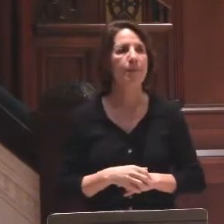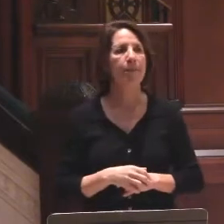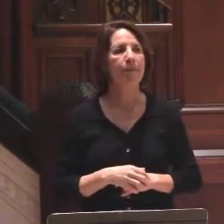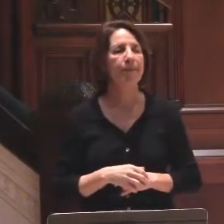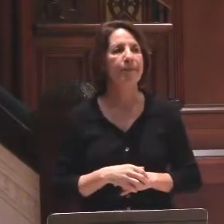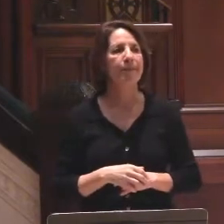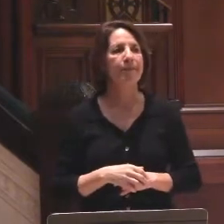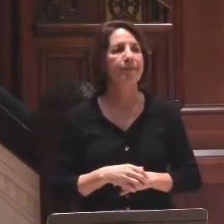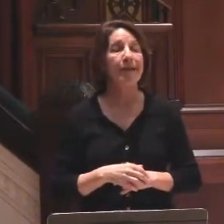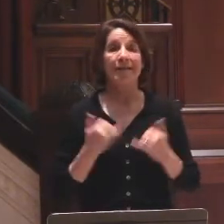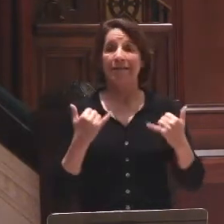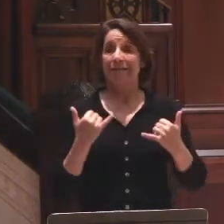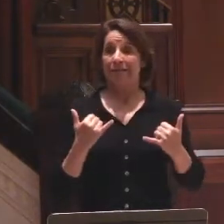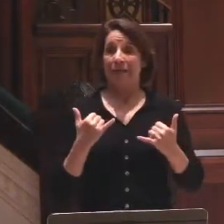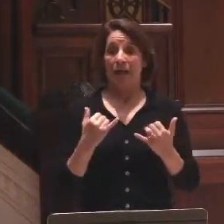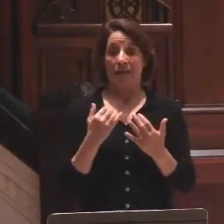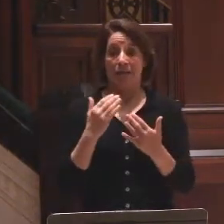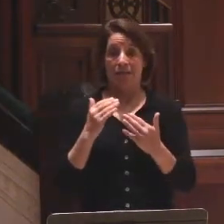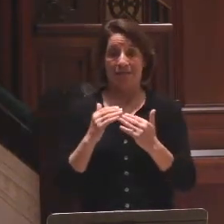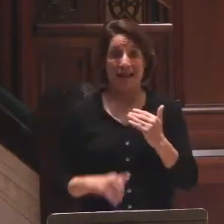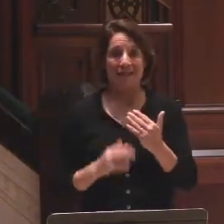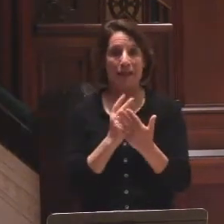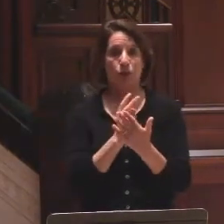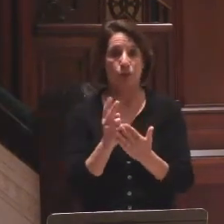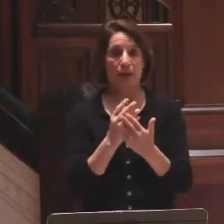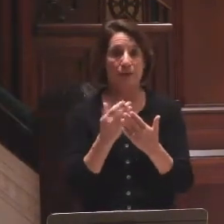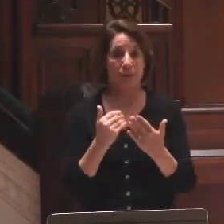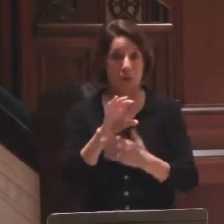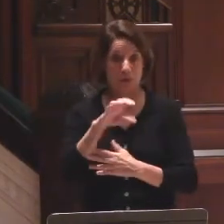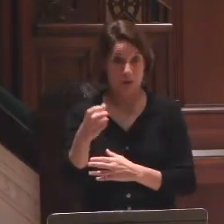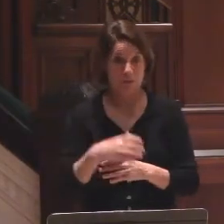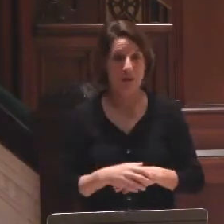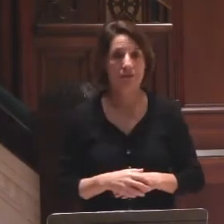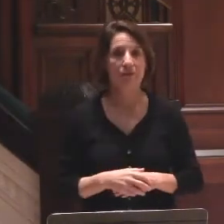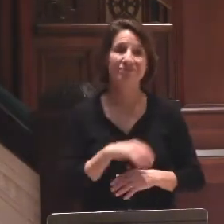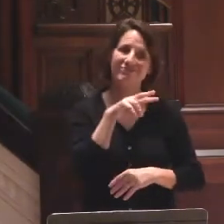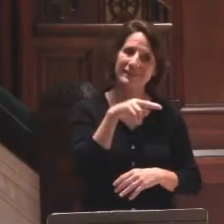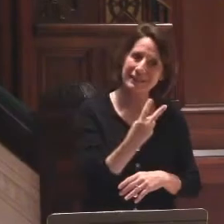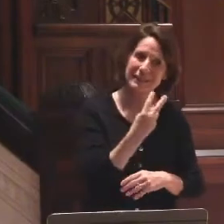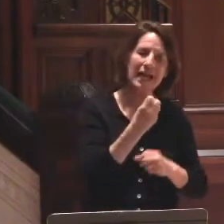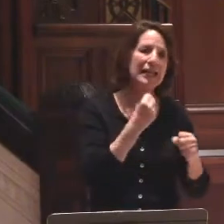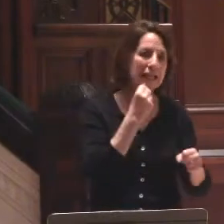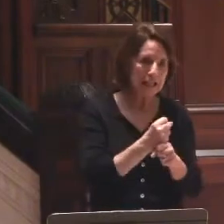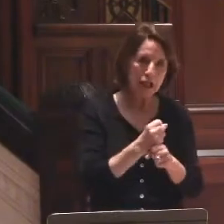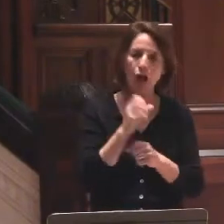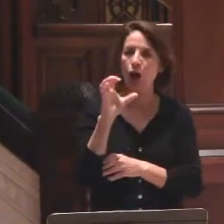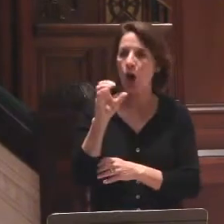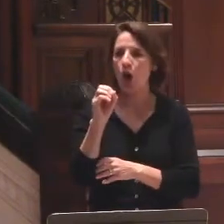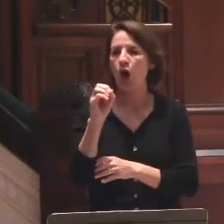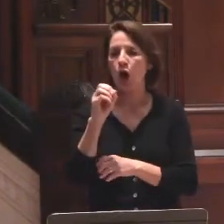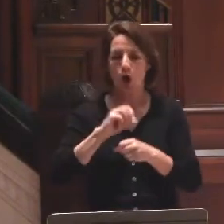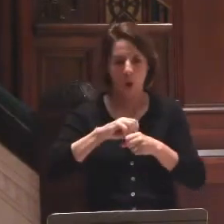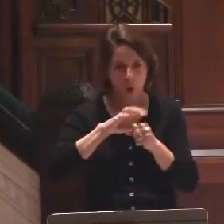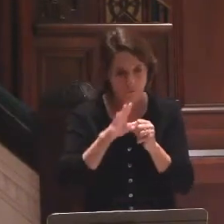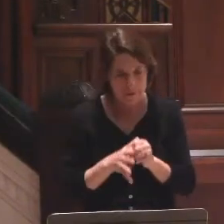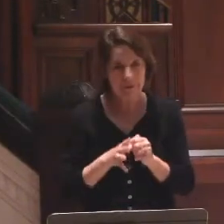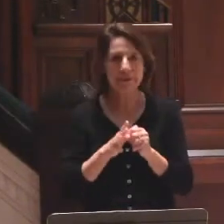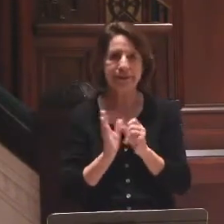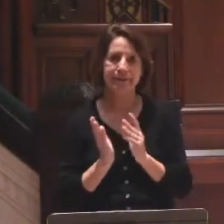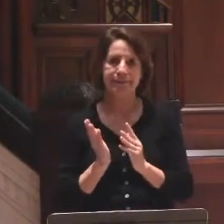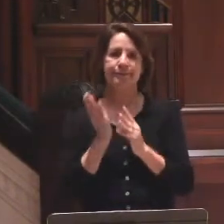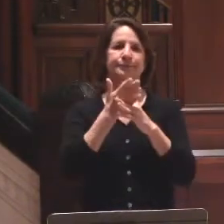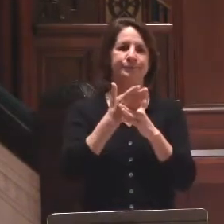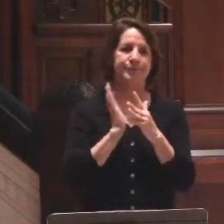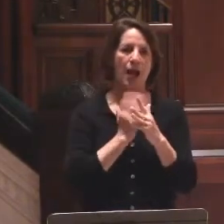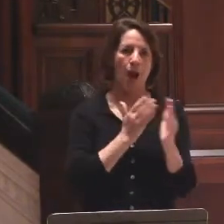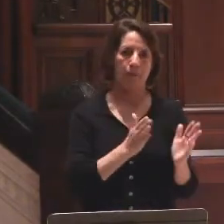We're less than 2 weeks from Christmas. For the second year in a row, COVID is interrupting our Christmas plans. The